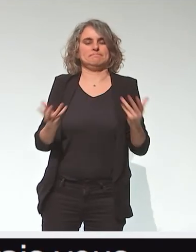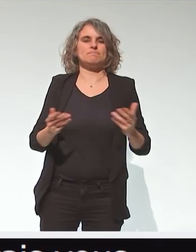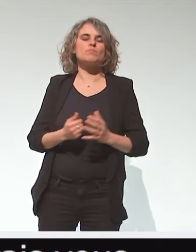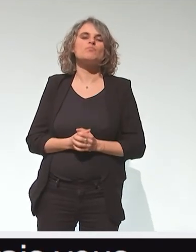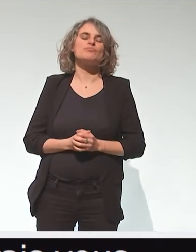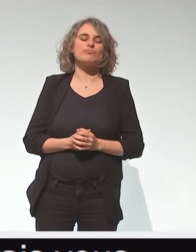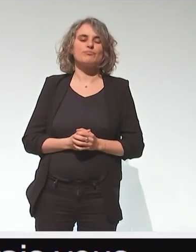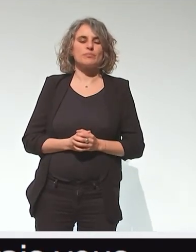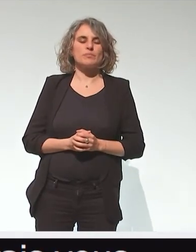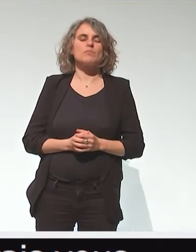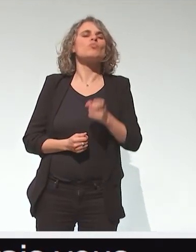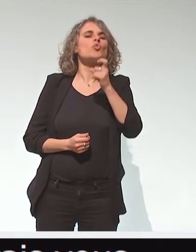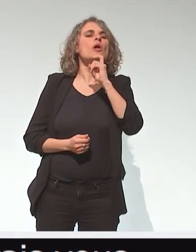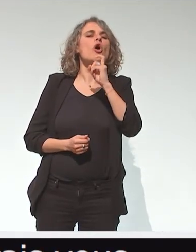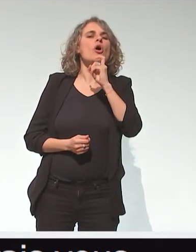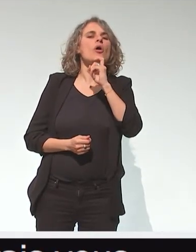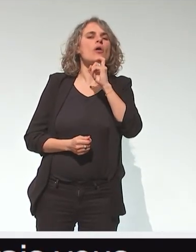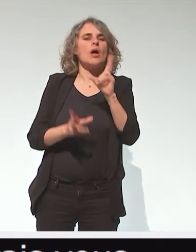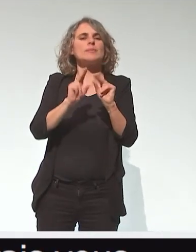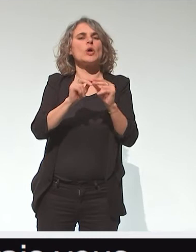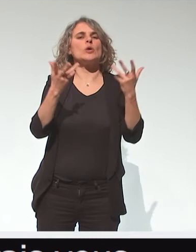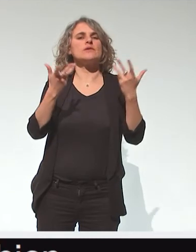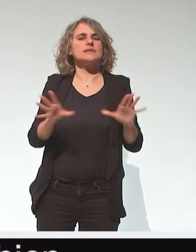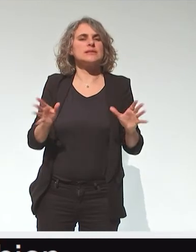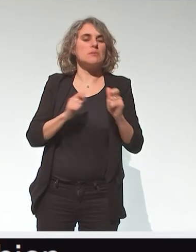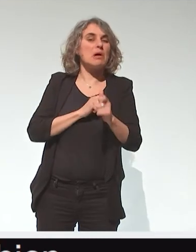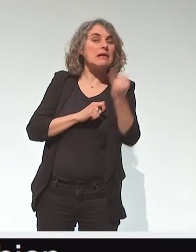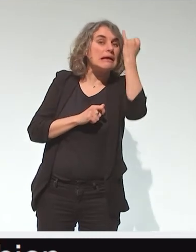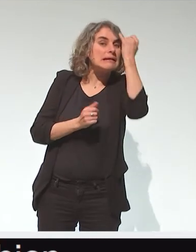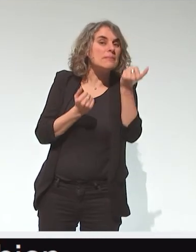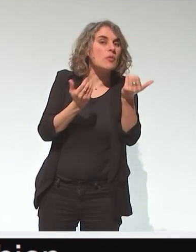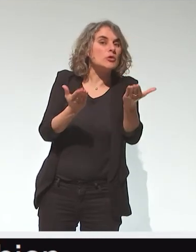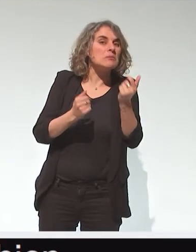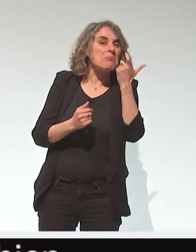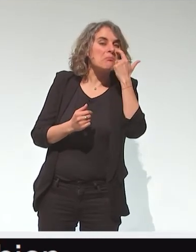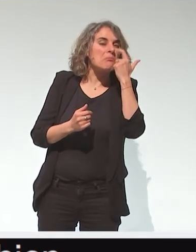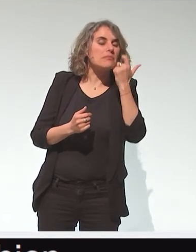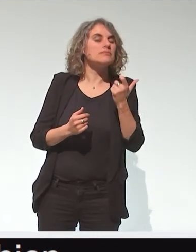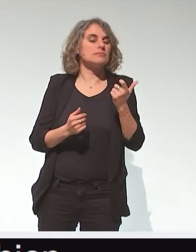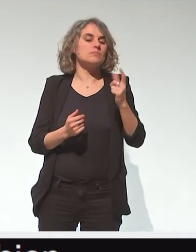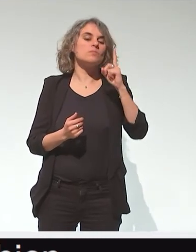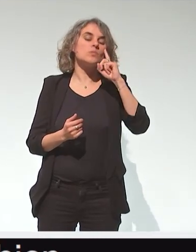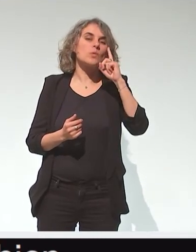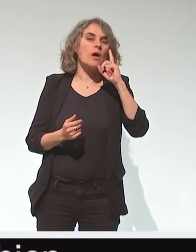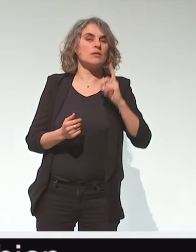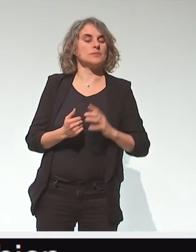personal and professional. At the end of my presentation, I'd like to put forward an idea